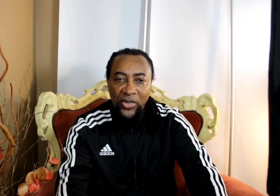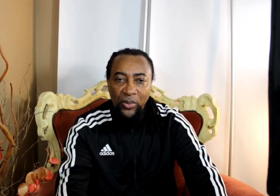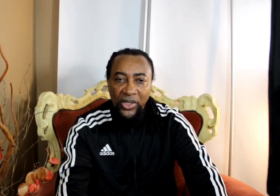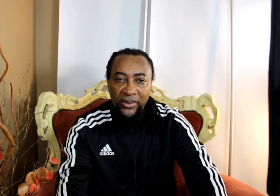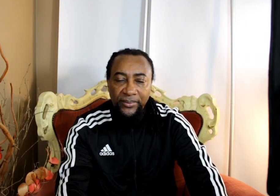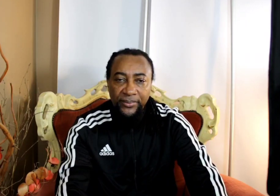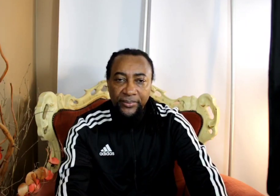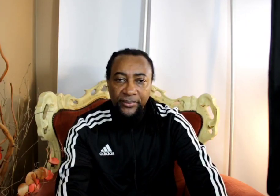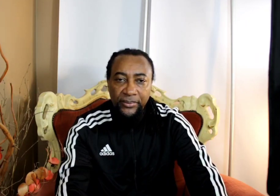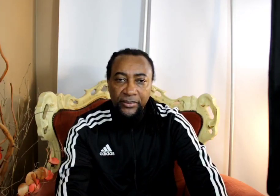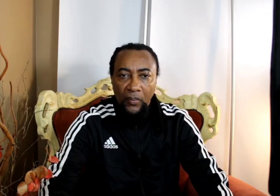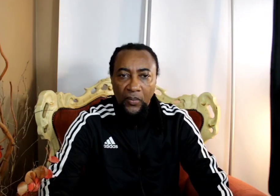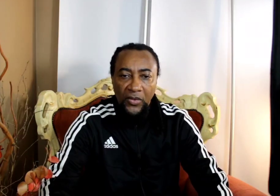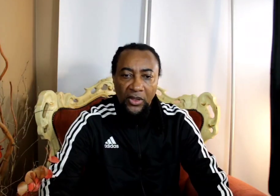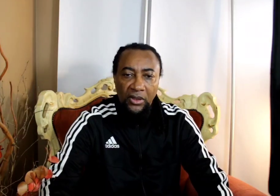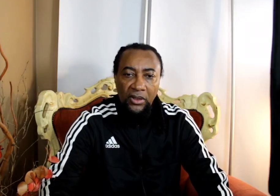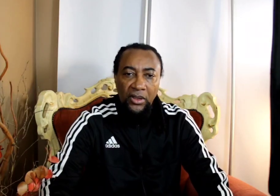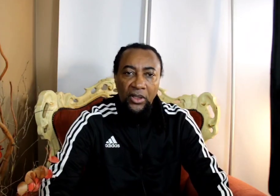jog my memory?